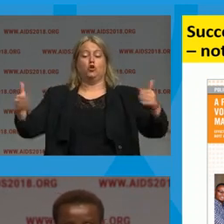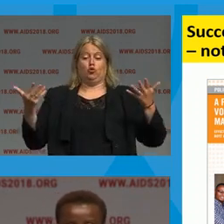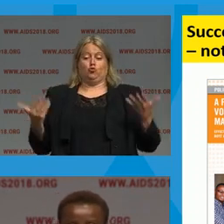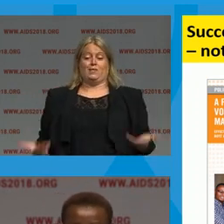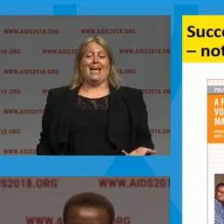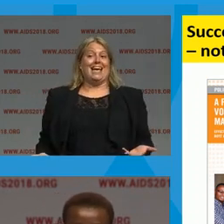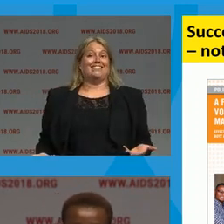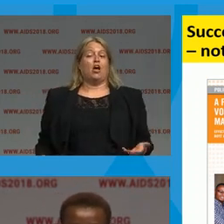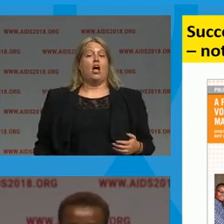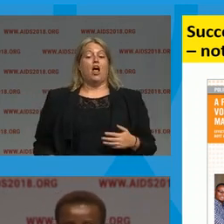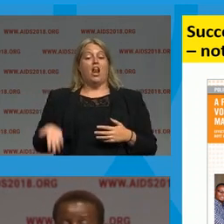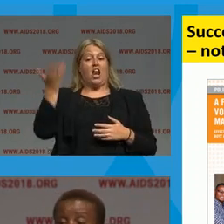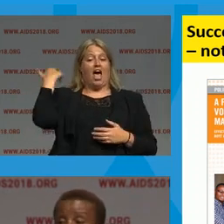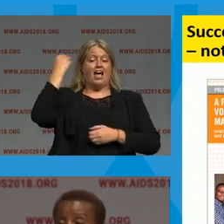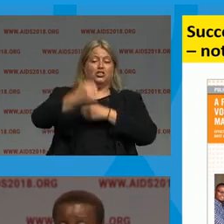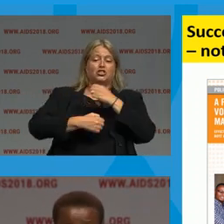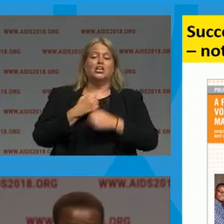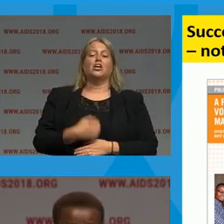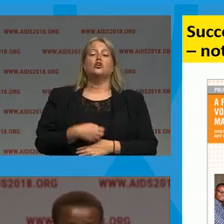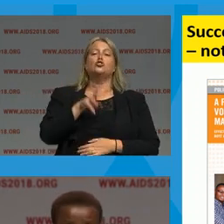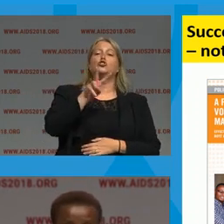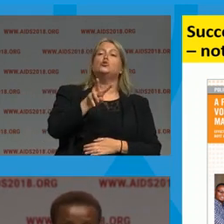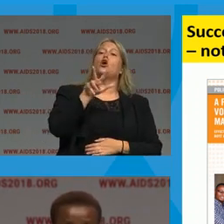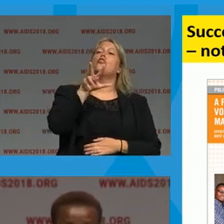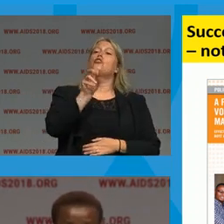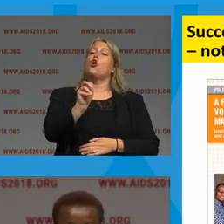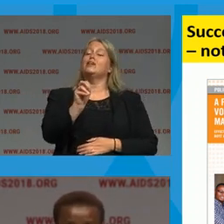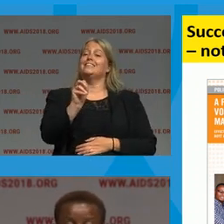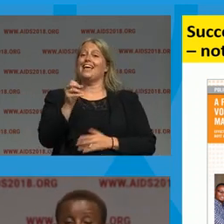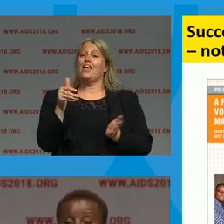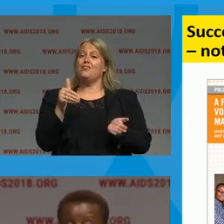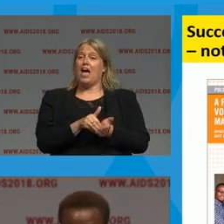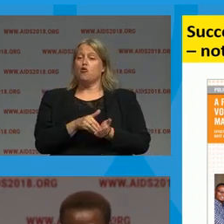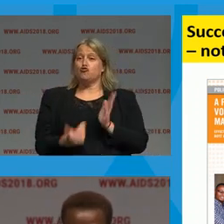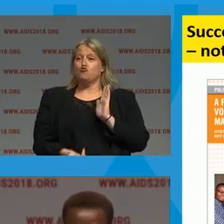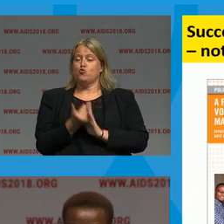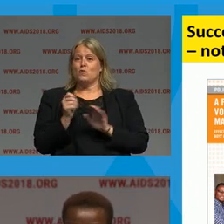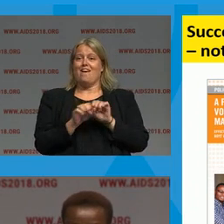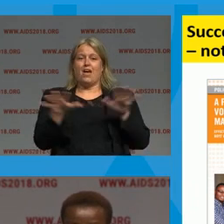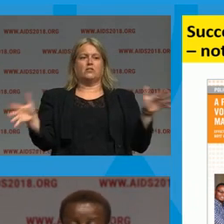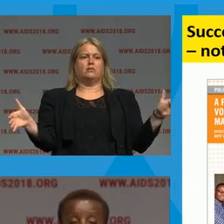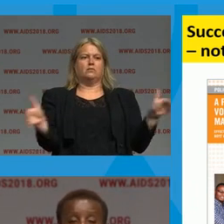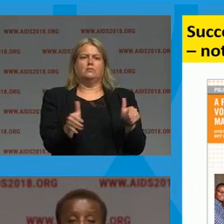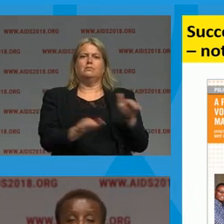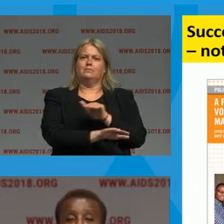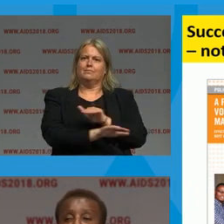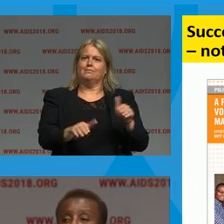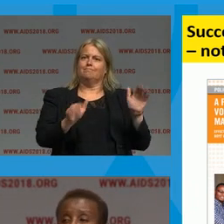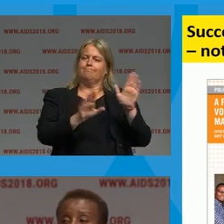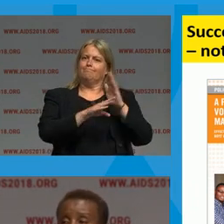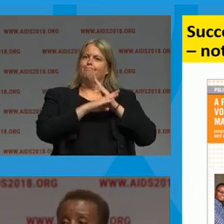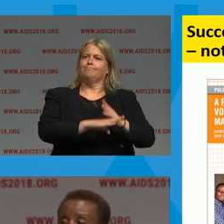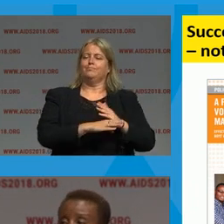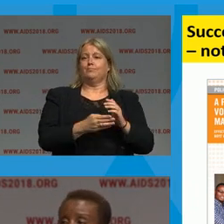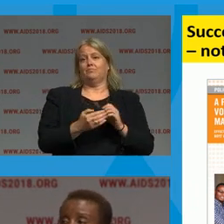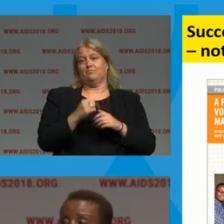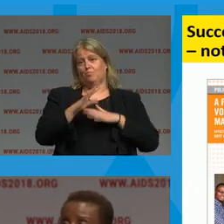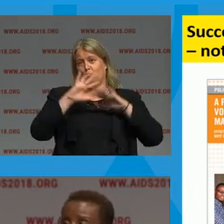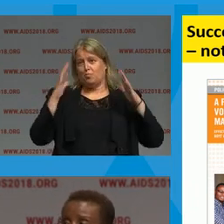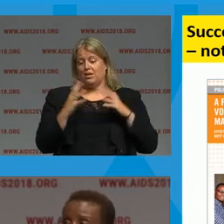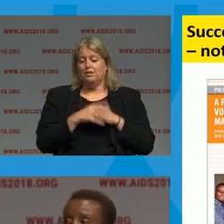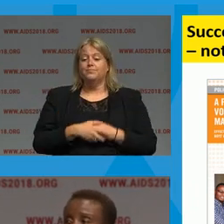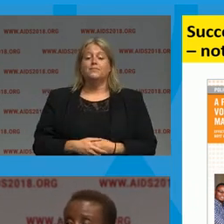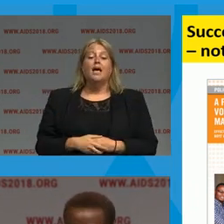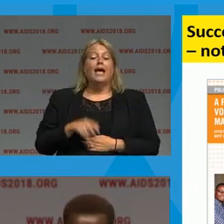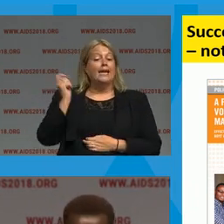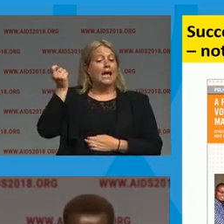year, we averted 230,000 new infections globally. In Kenya, in particular, we've made significant progress from the slow